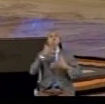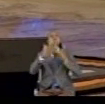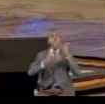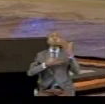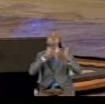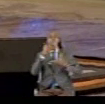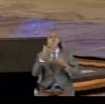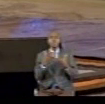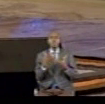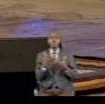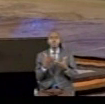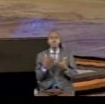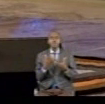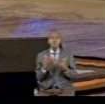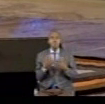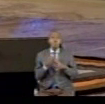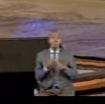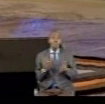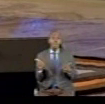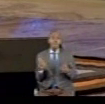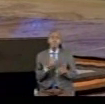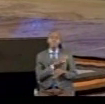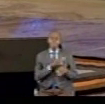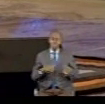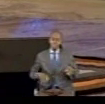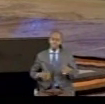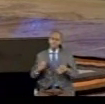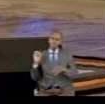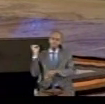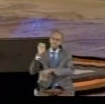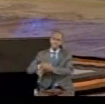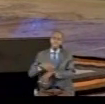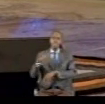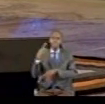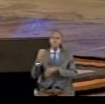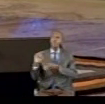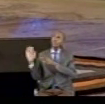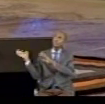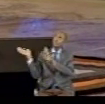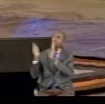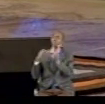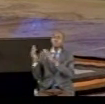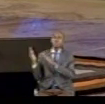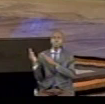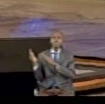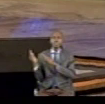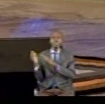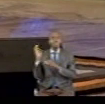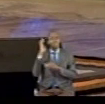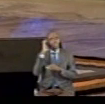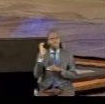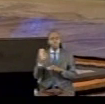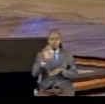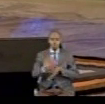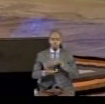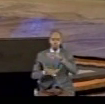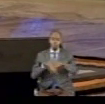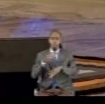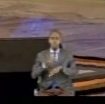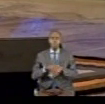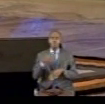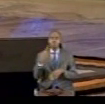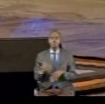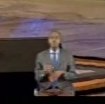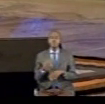But he conquered the tempest. He conquered the storm. He walked on the stormy